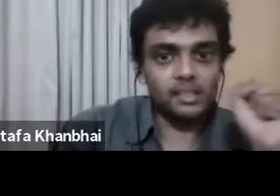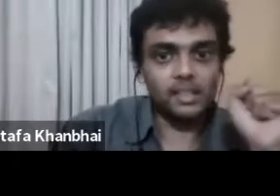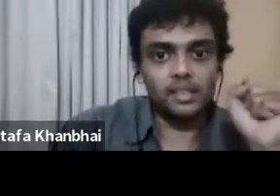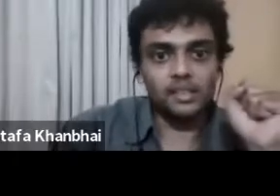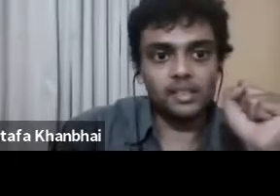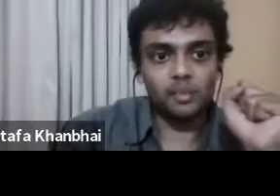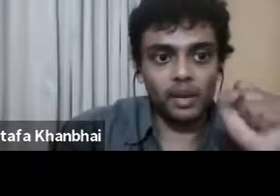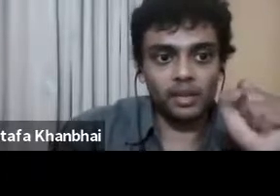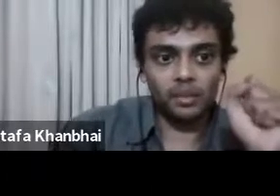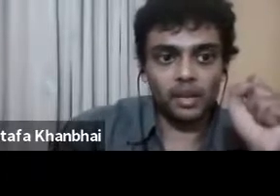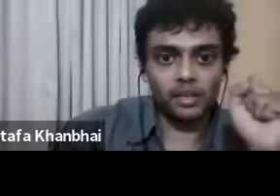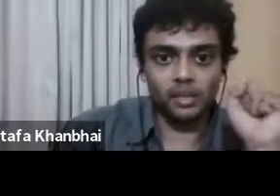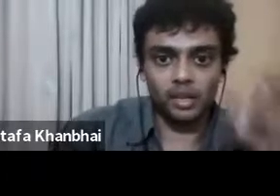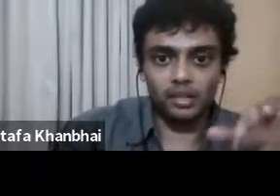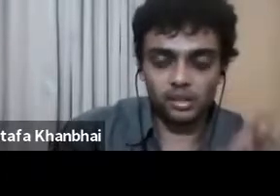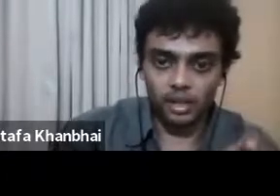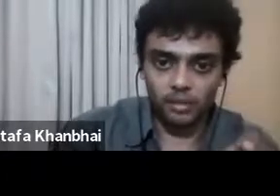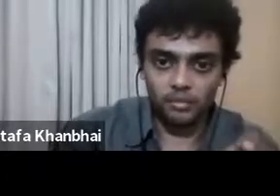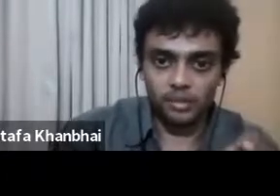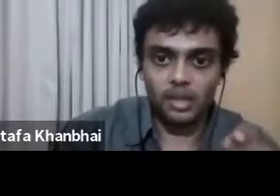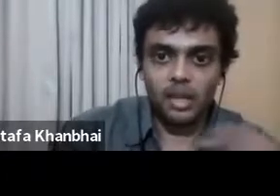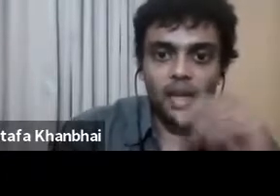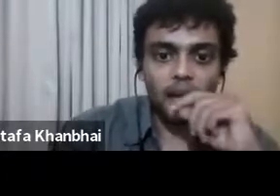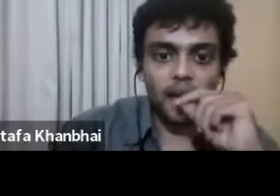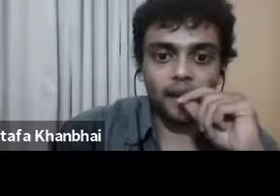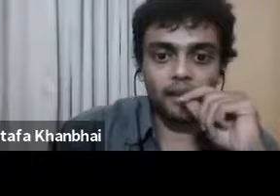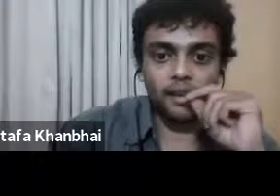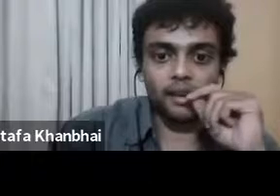And lastly, this is a painting by Jangar Singh Shyam,